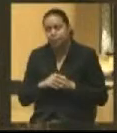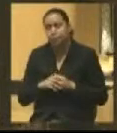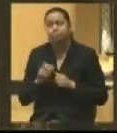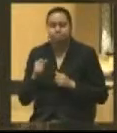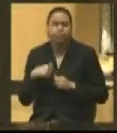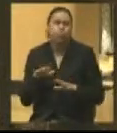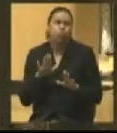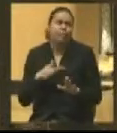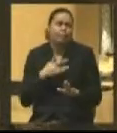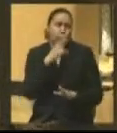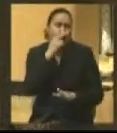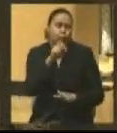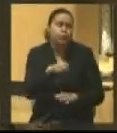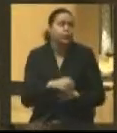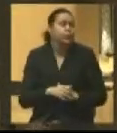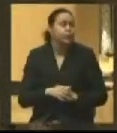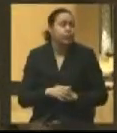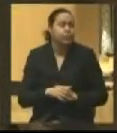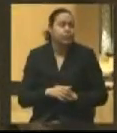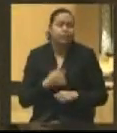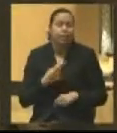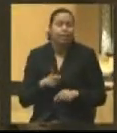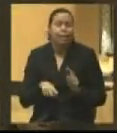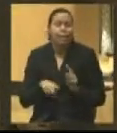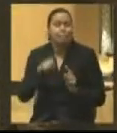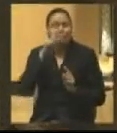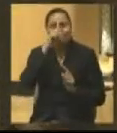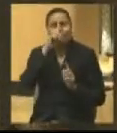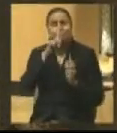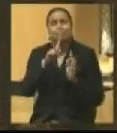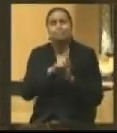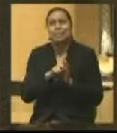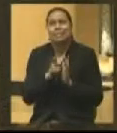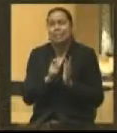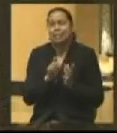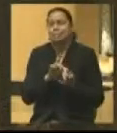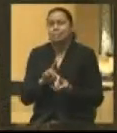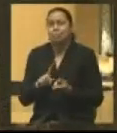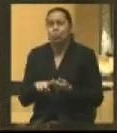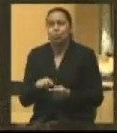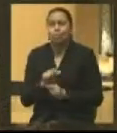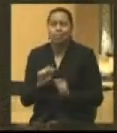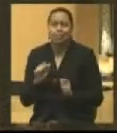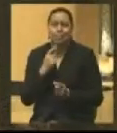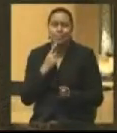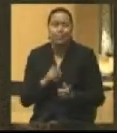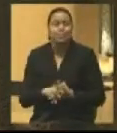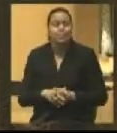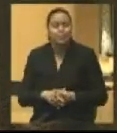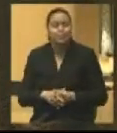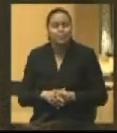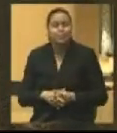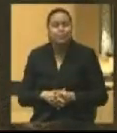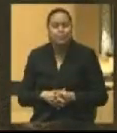he had a great sense of humor, but I can't specifically think of any particular instances involving emancipation. Okay. Thank you so much,